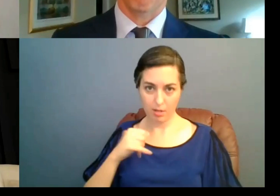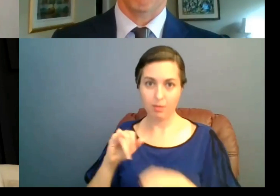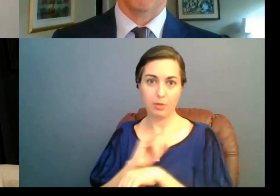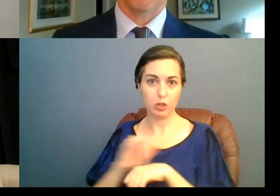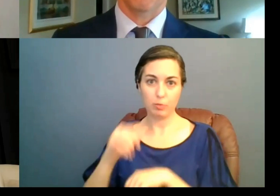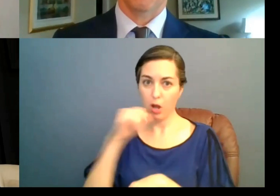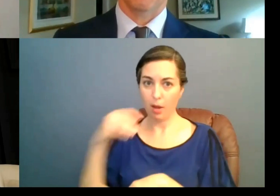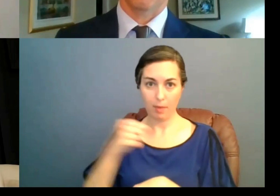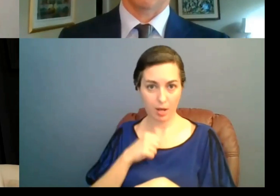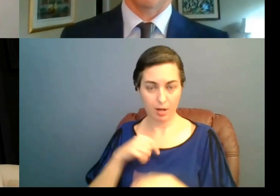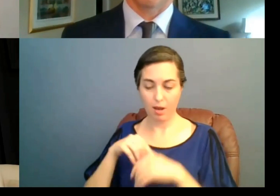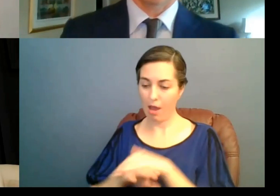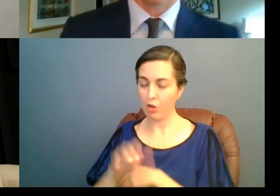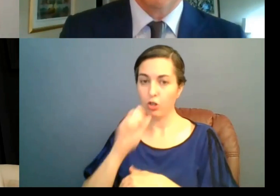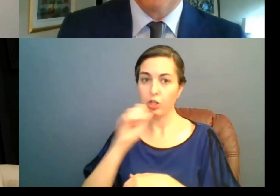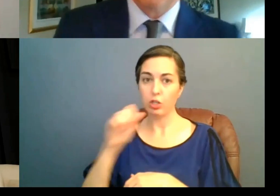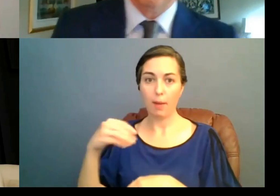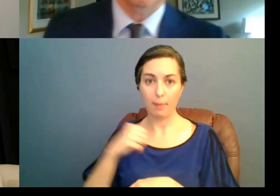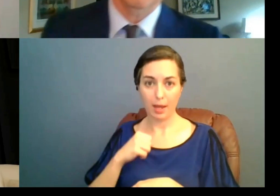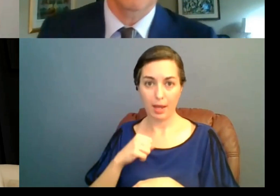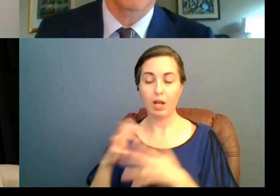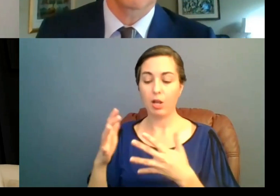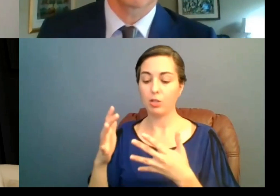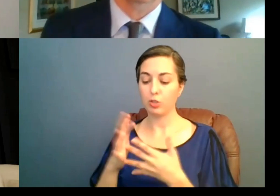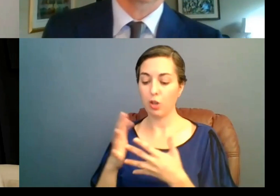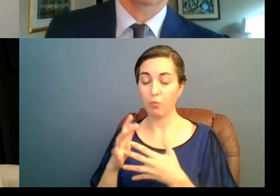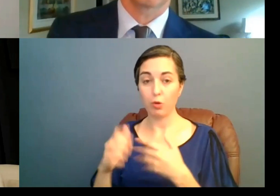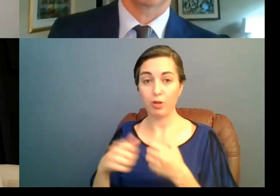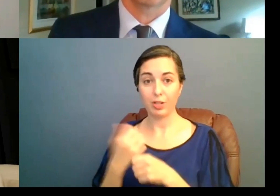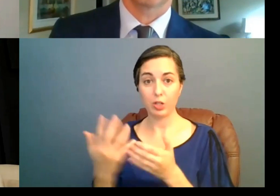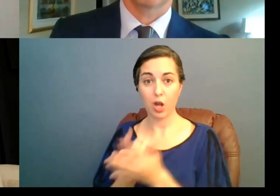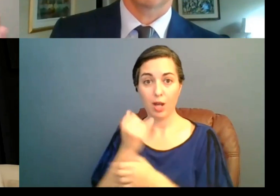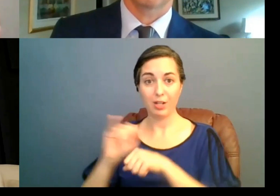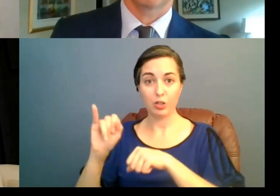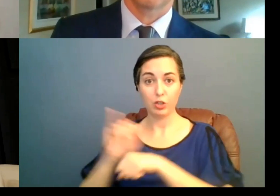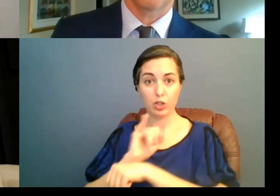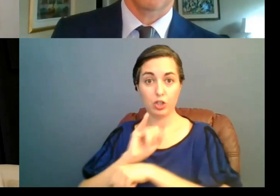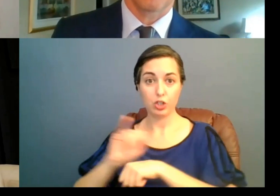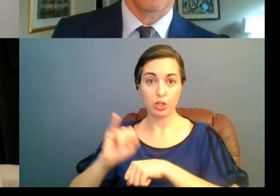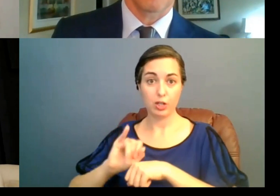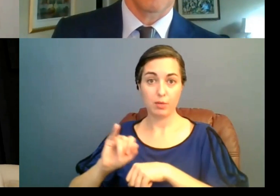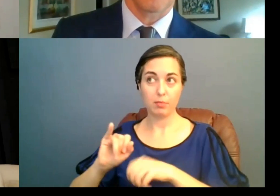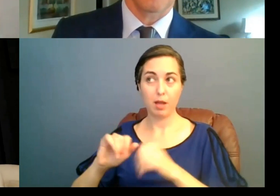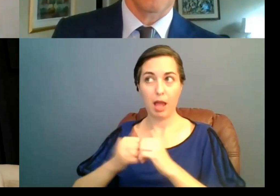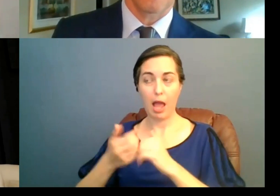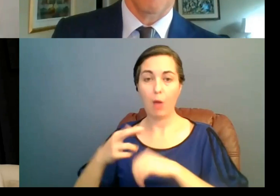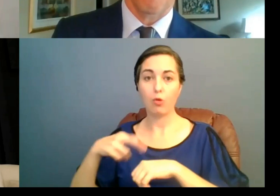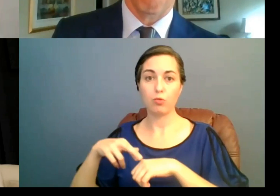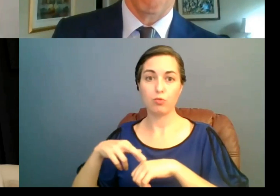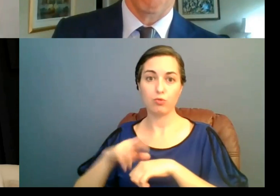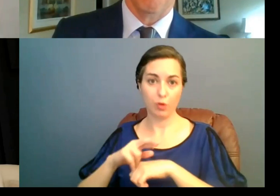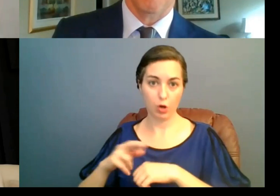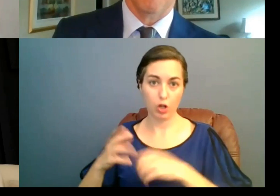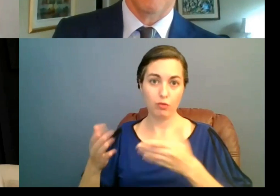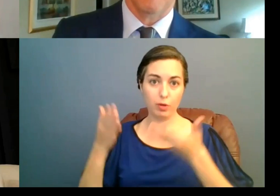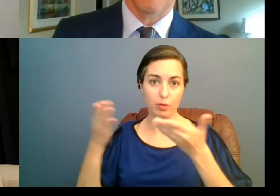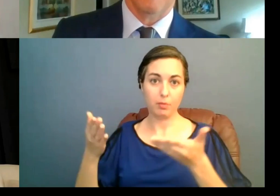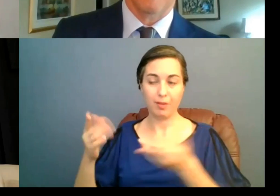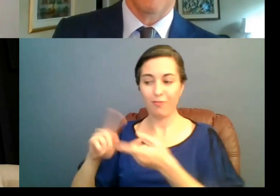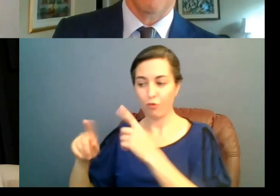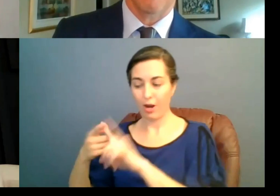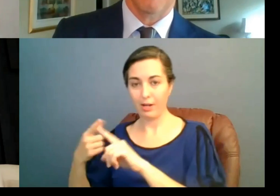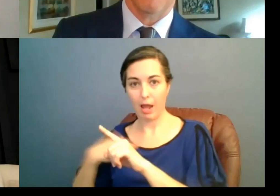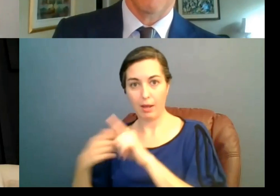in unpaid. Sophomore year, got an internship by a recommendation of a friend that I had